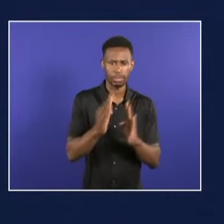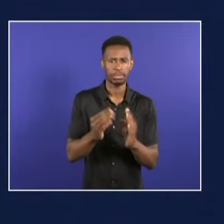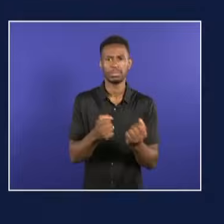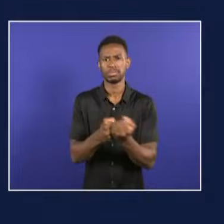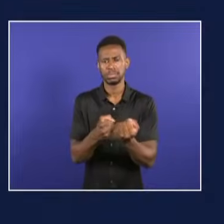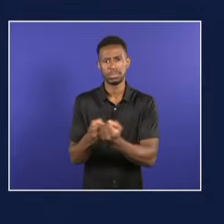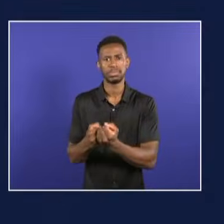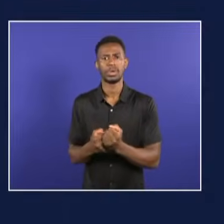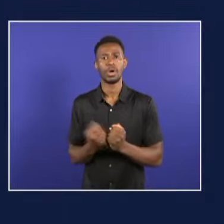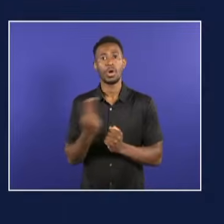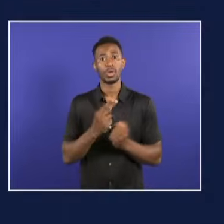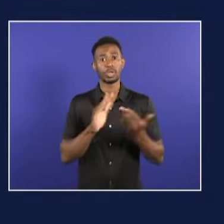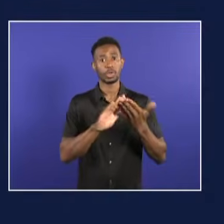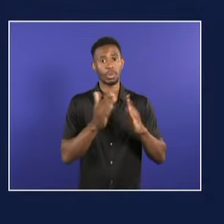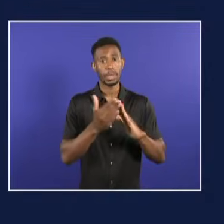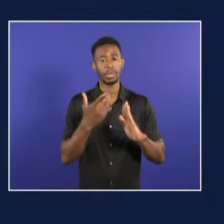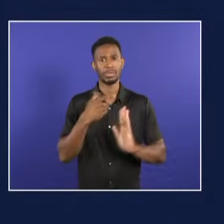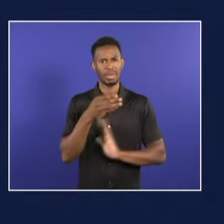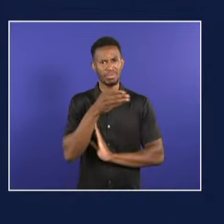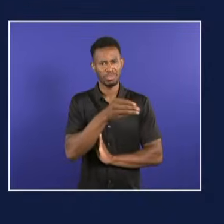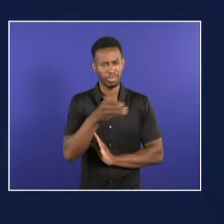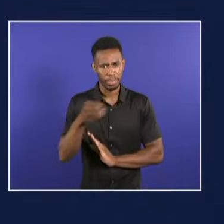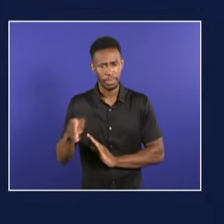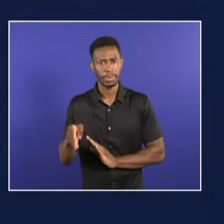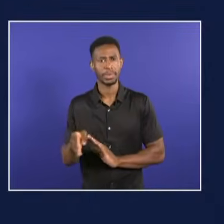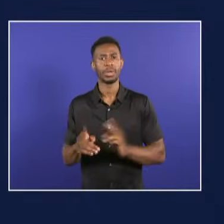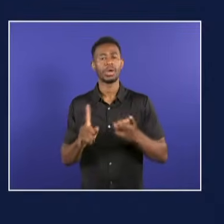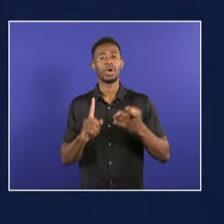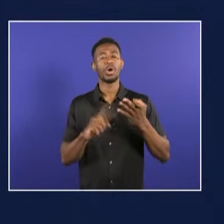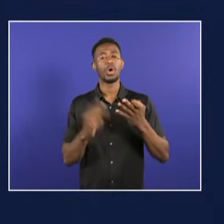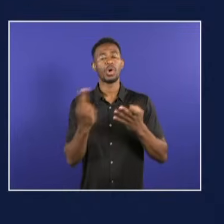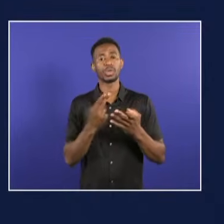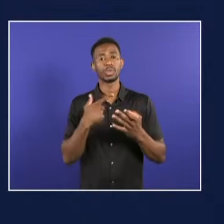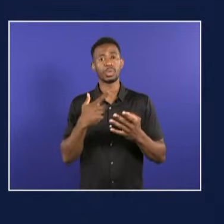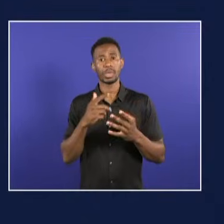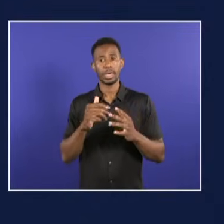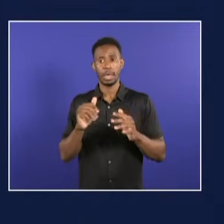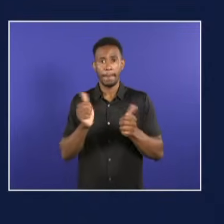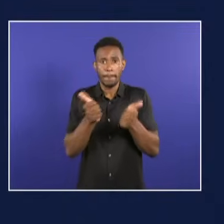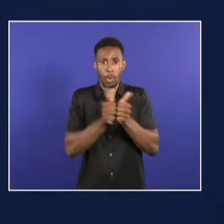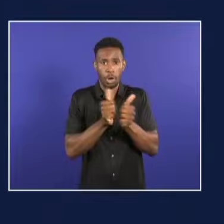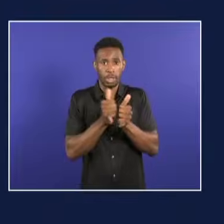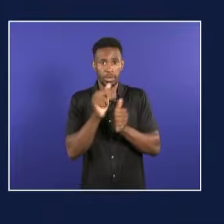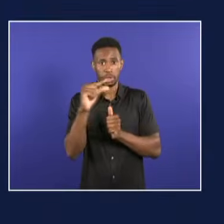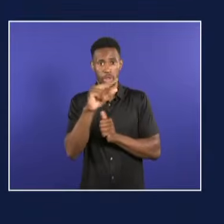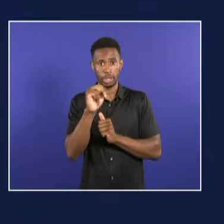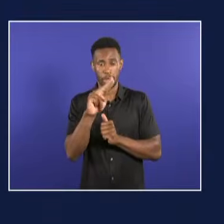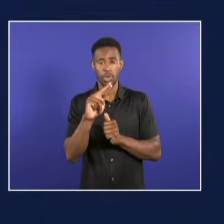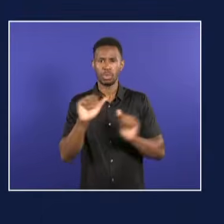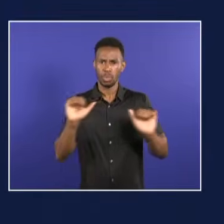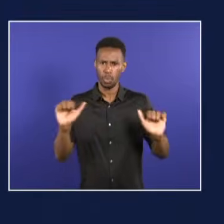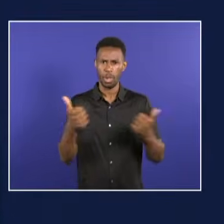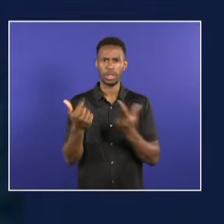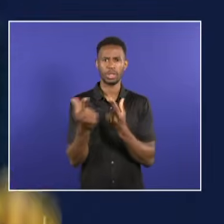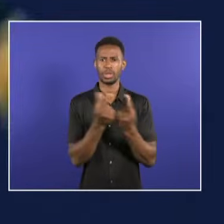act as a strong and principled coalition partner, and lead with belief and optimism in our